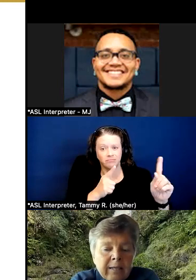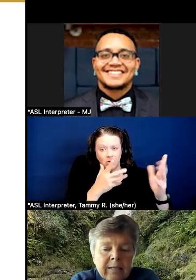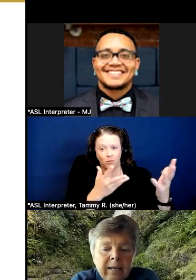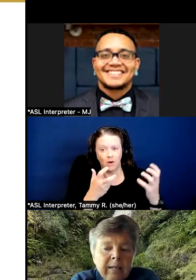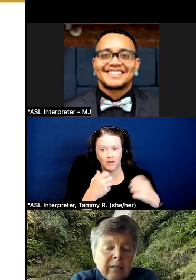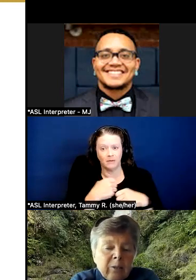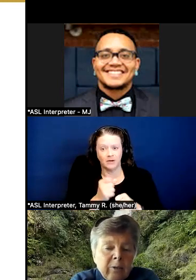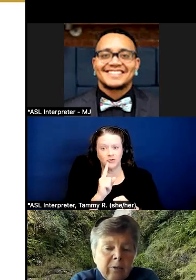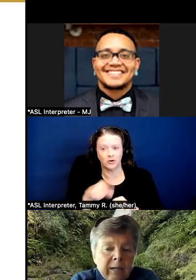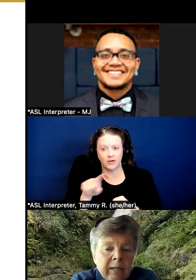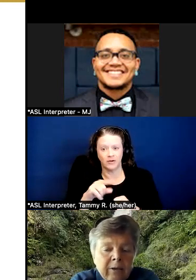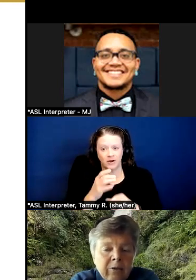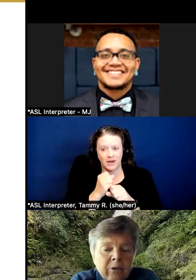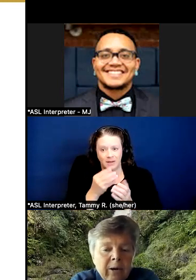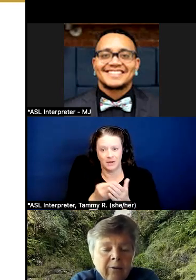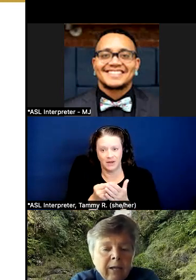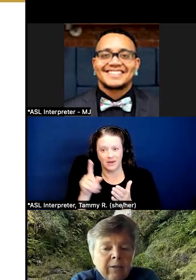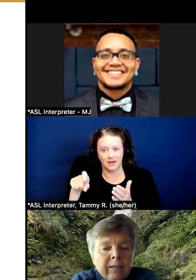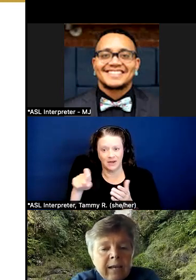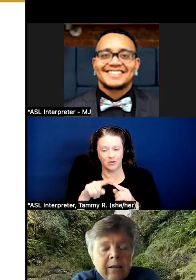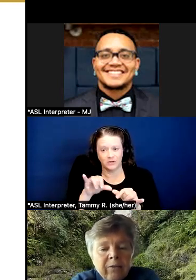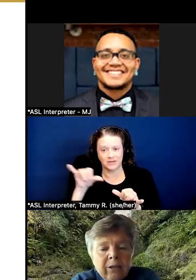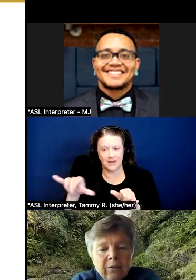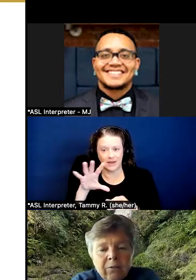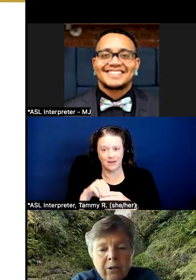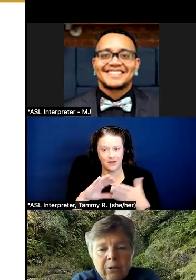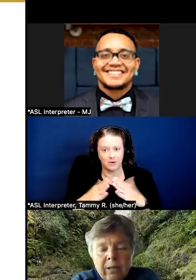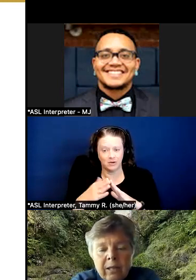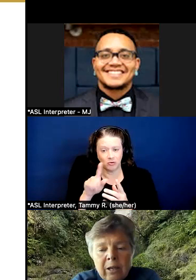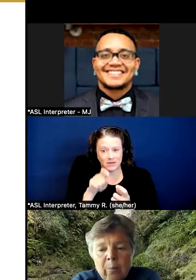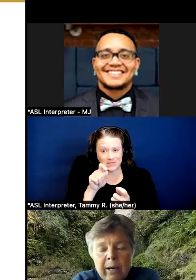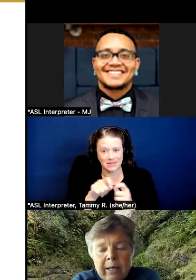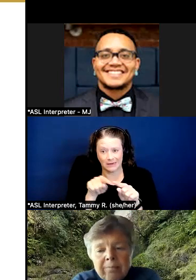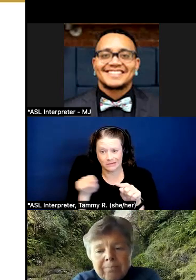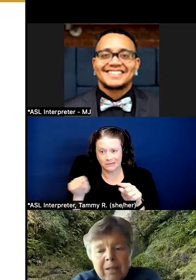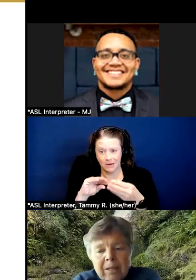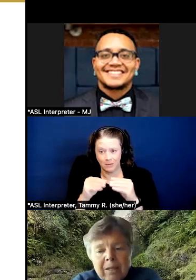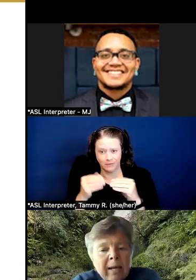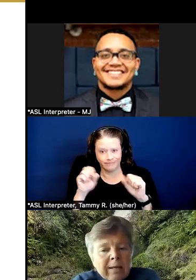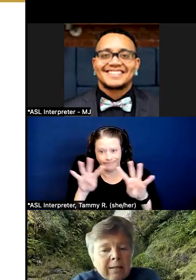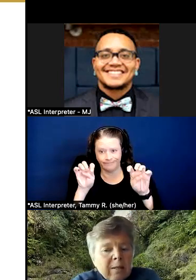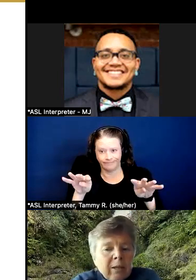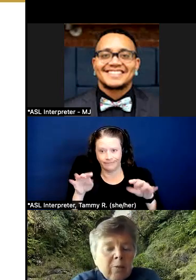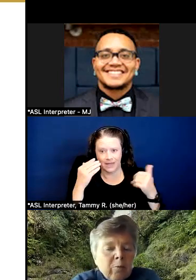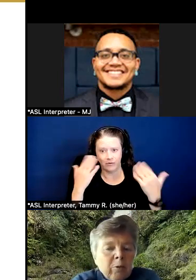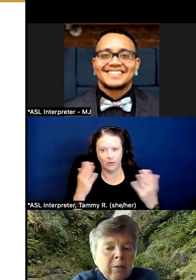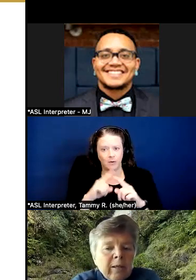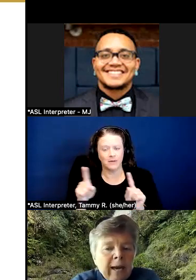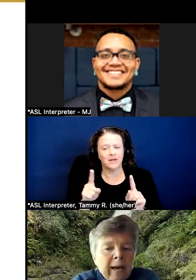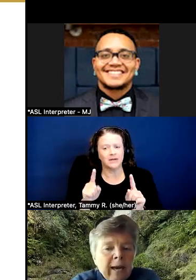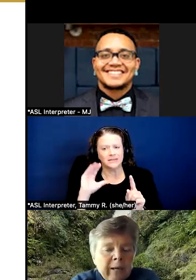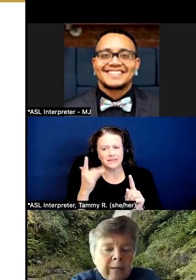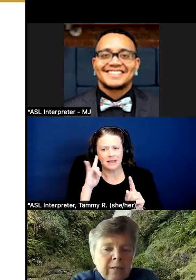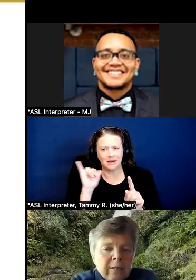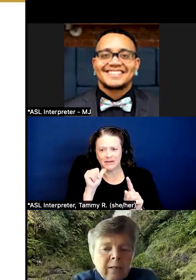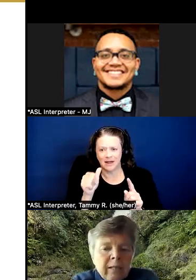they need to stay in the community. So I don't have an exact figure for you, but to me, it hasn't seemed like it would really be